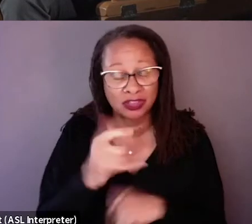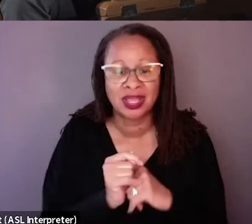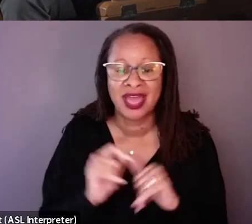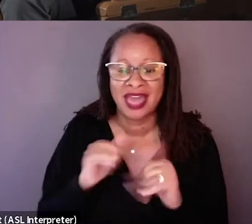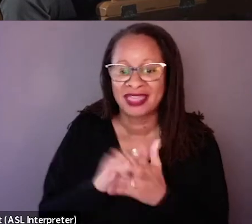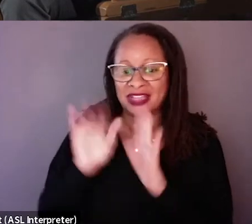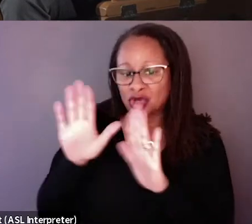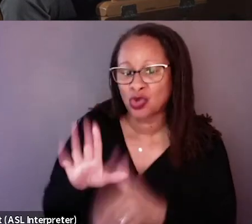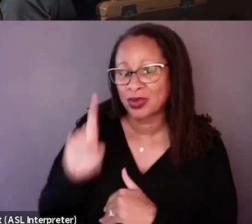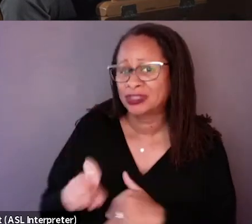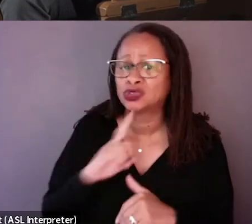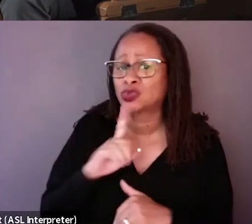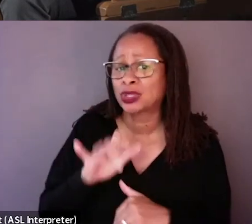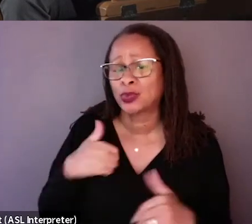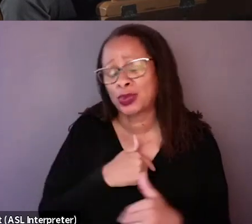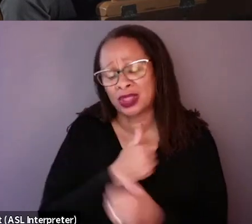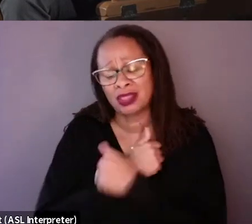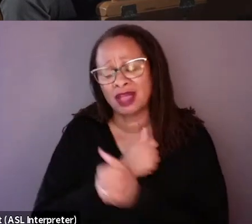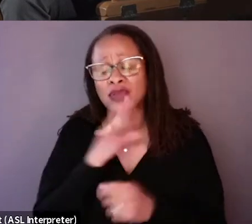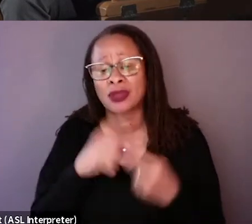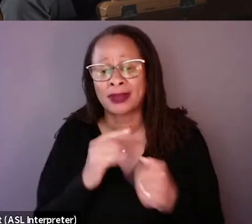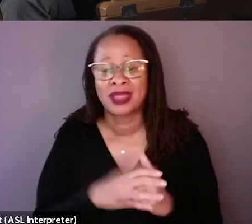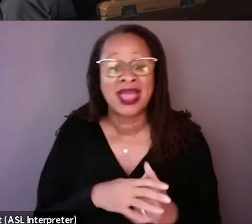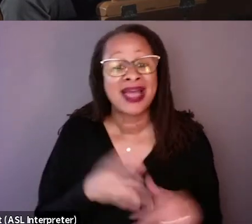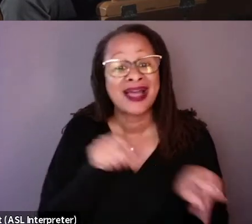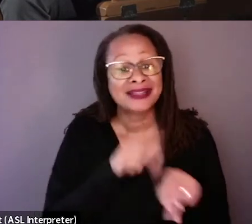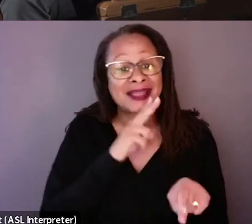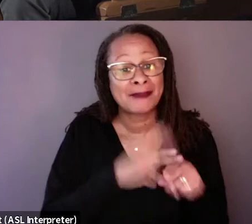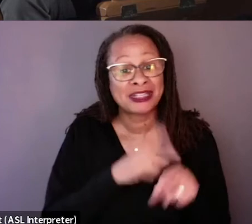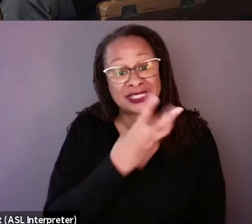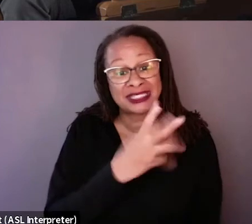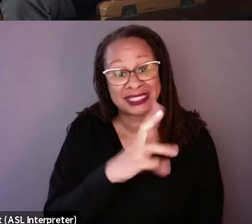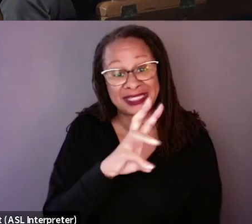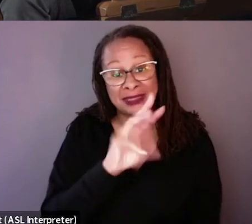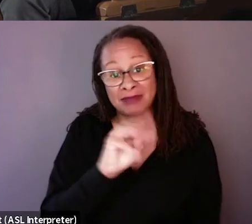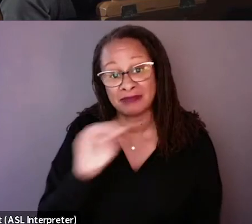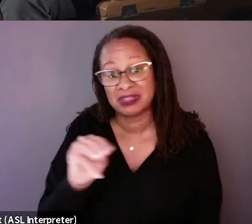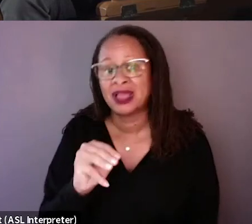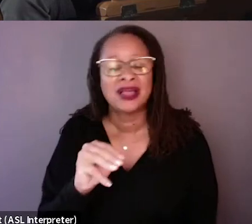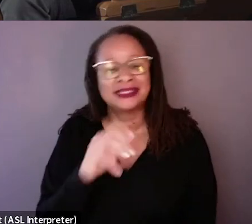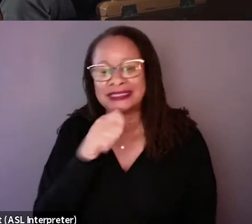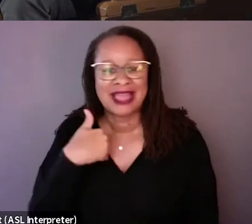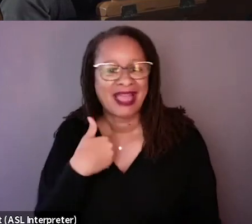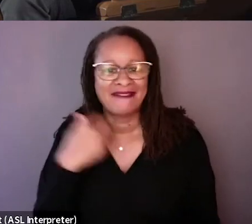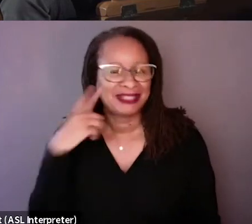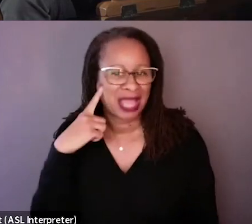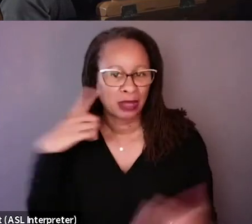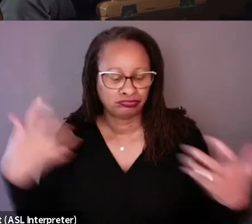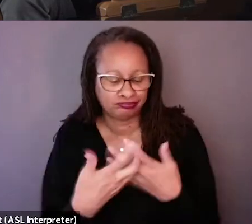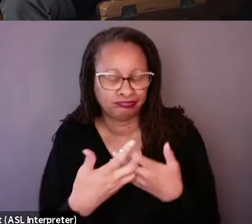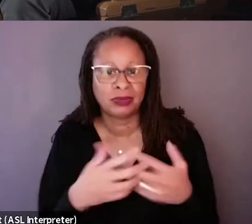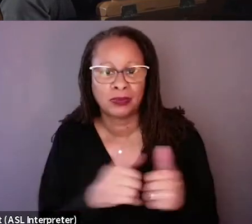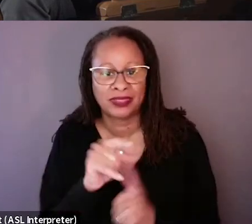love talking about. As I mentioned, the 16 millimeter footage that they shot did not have sync sound, which